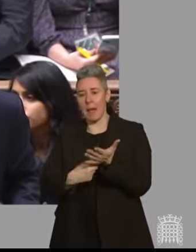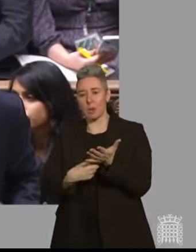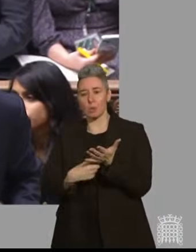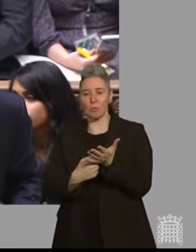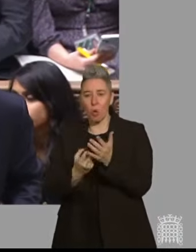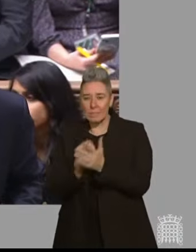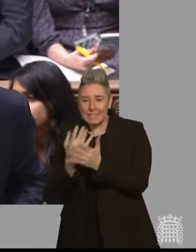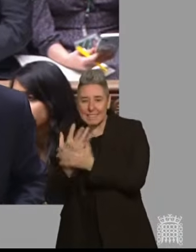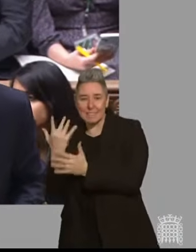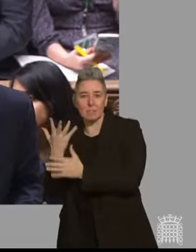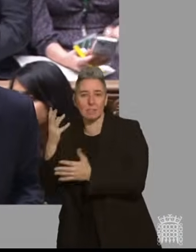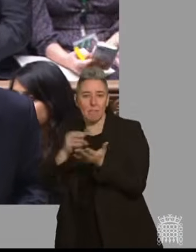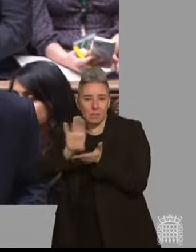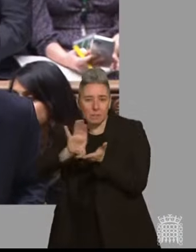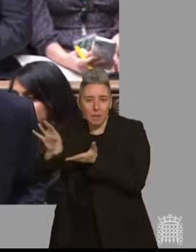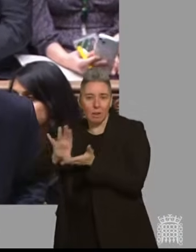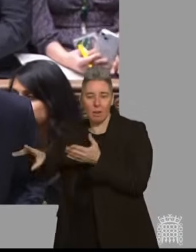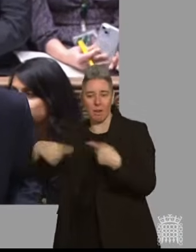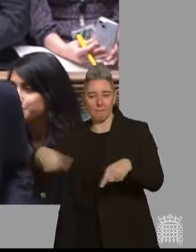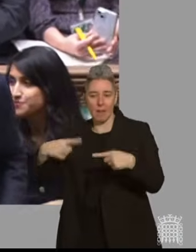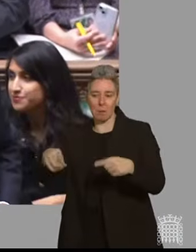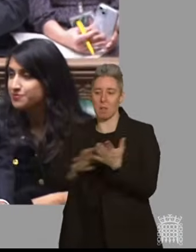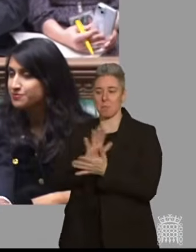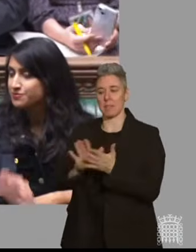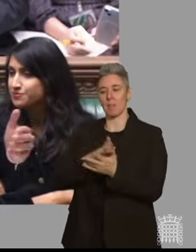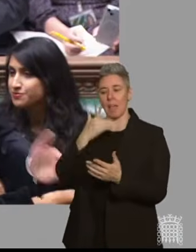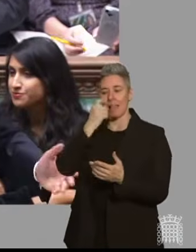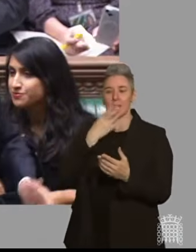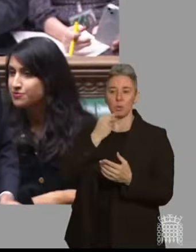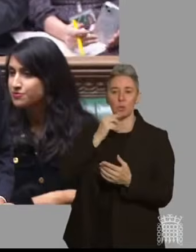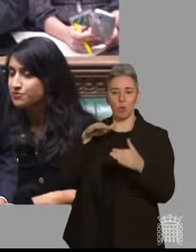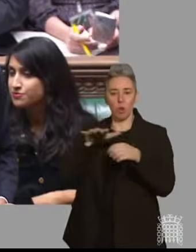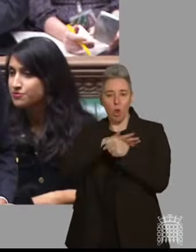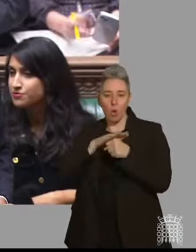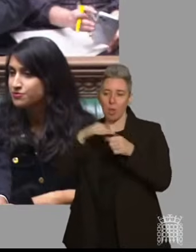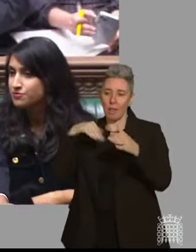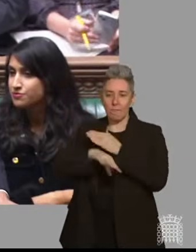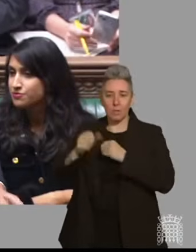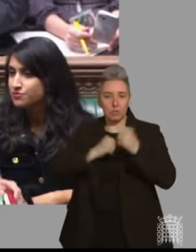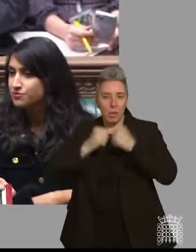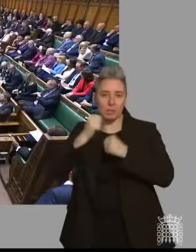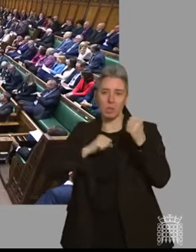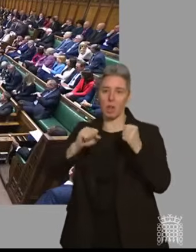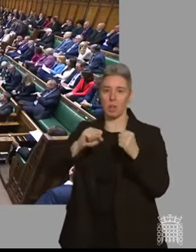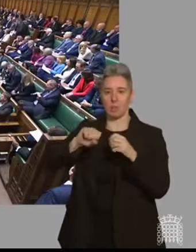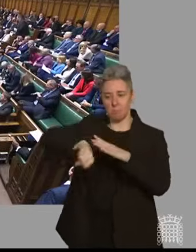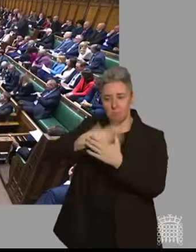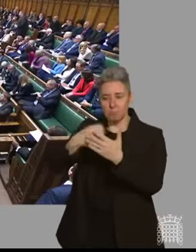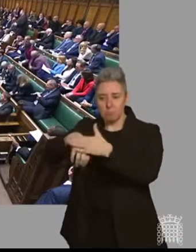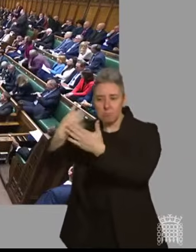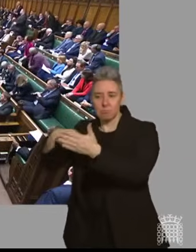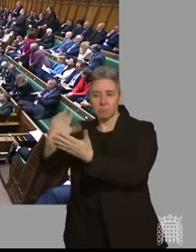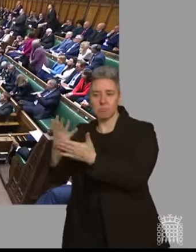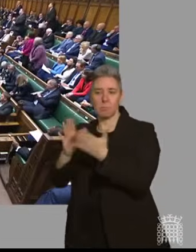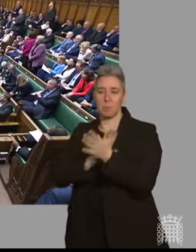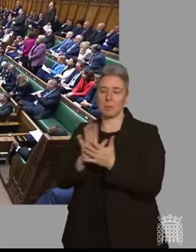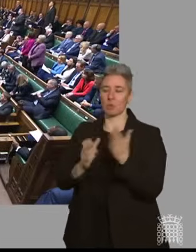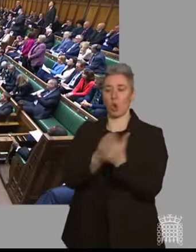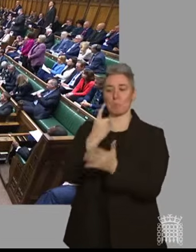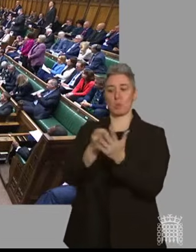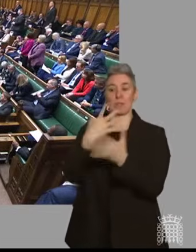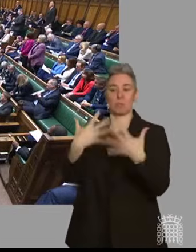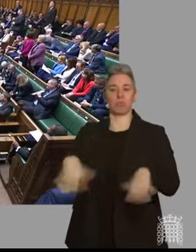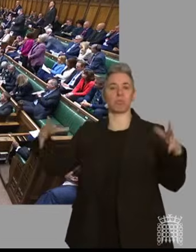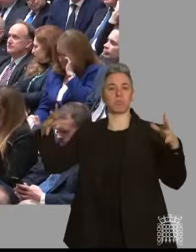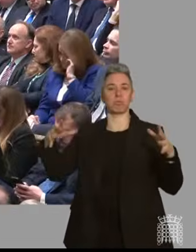local infrastructure improvements that make sense to develop the opportunities that the Freeport provides. Simon Fell. Thank you very